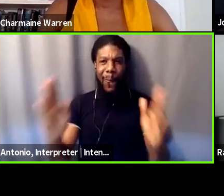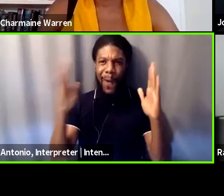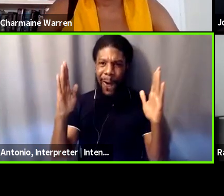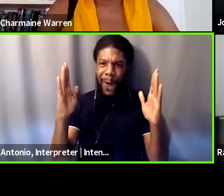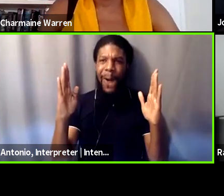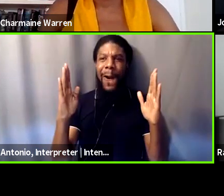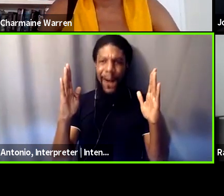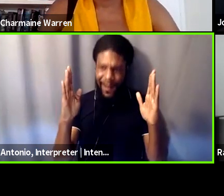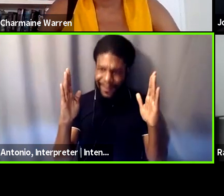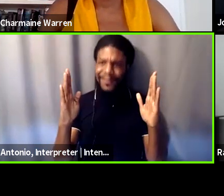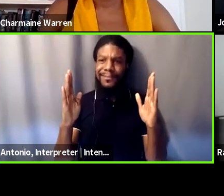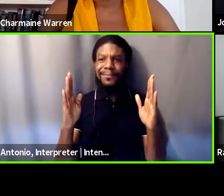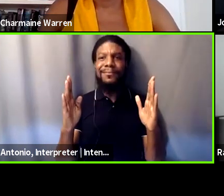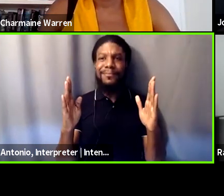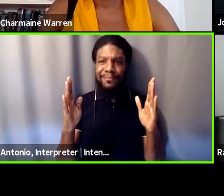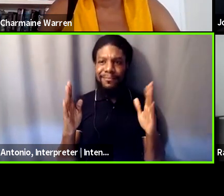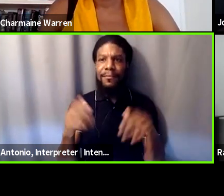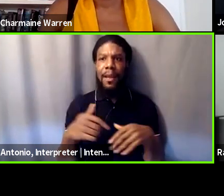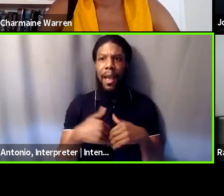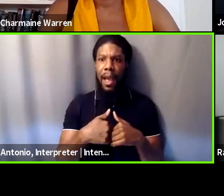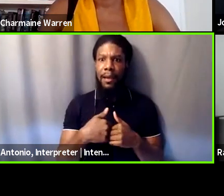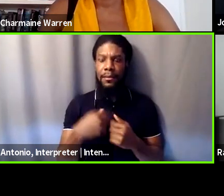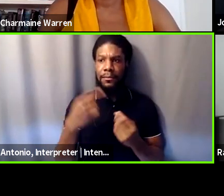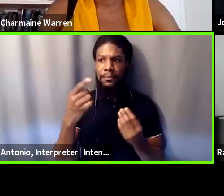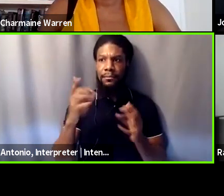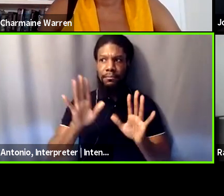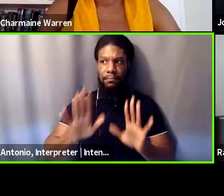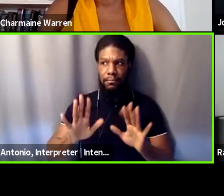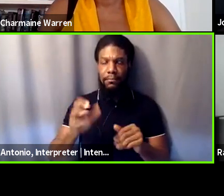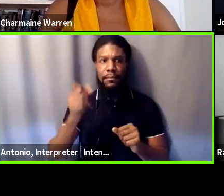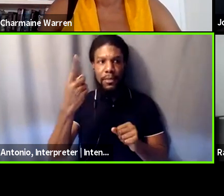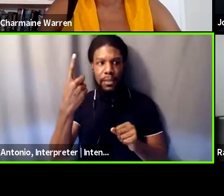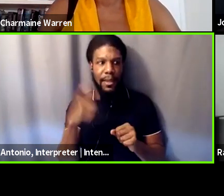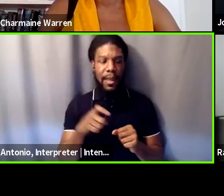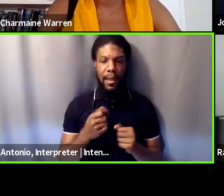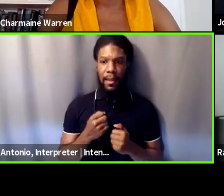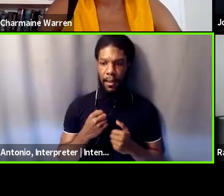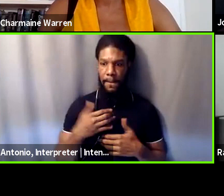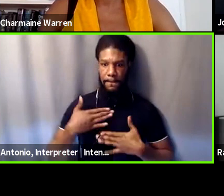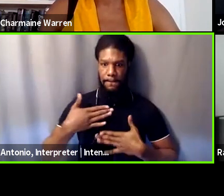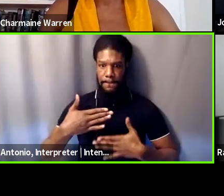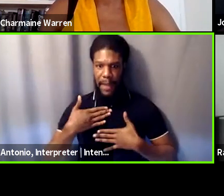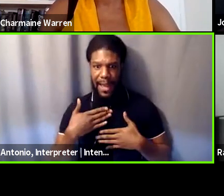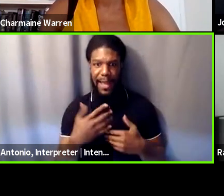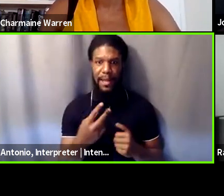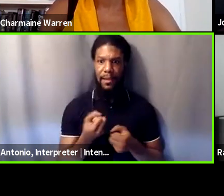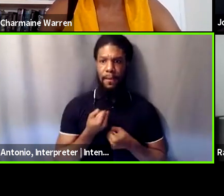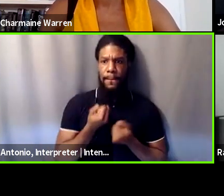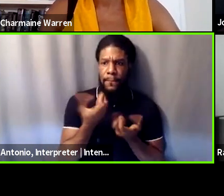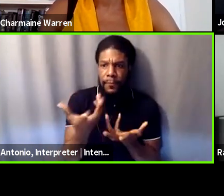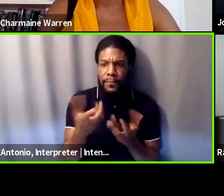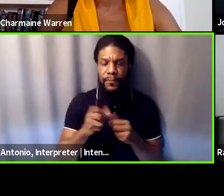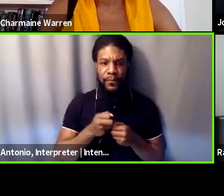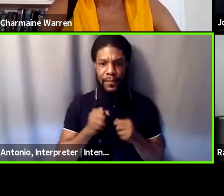try to underestimate the power of the voice and the body and the vibration that you can create with that, you